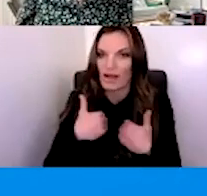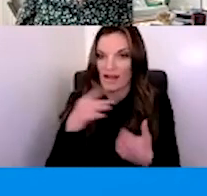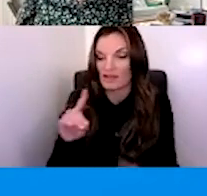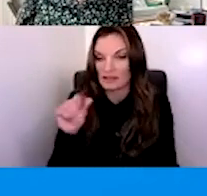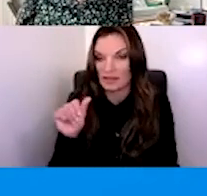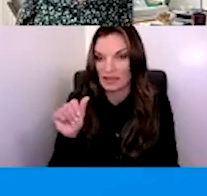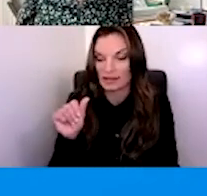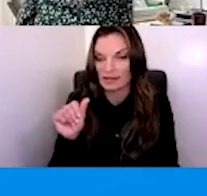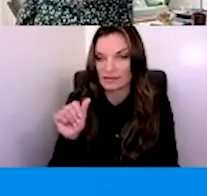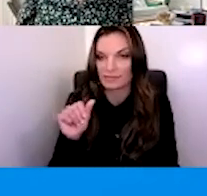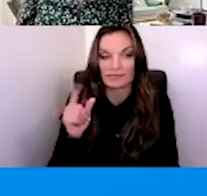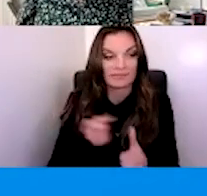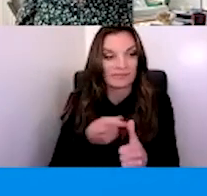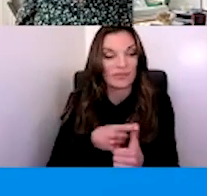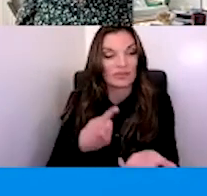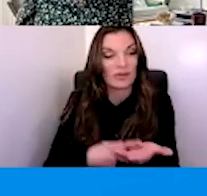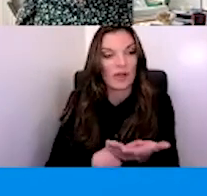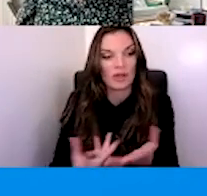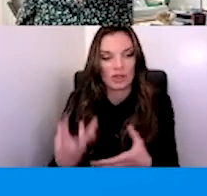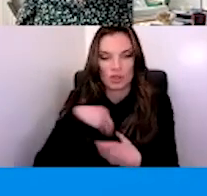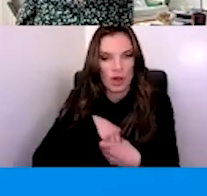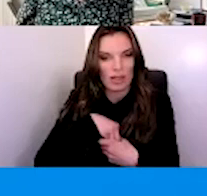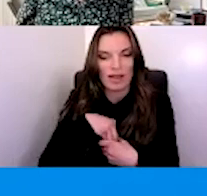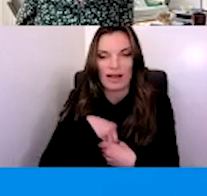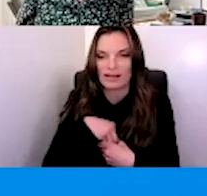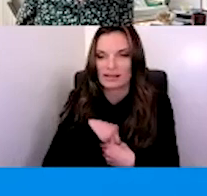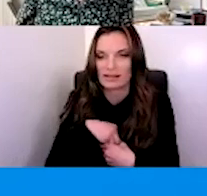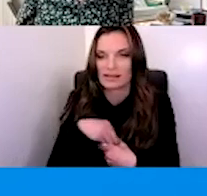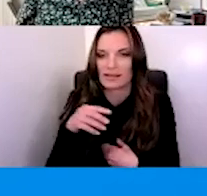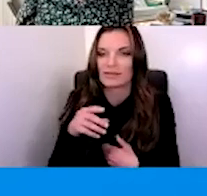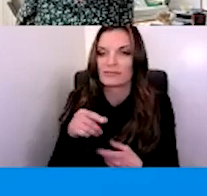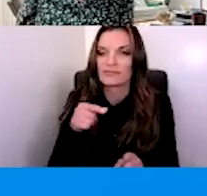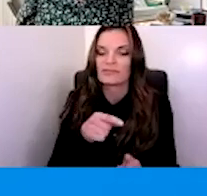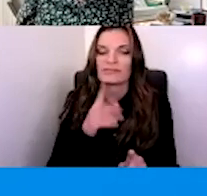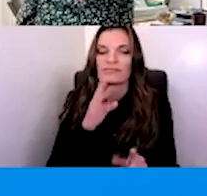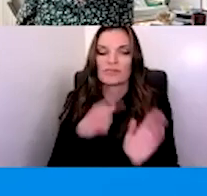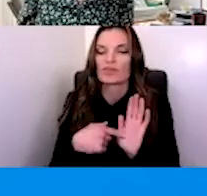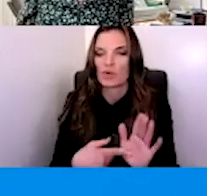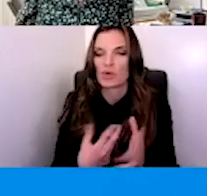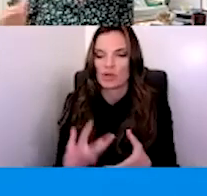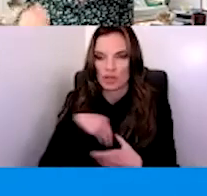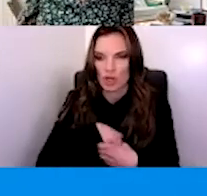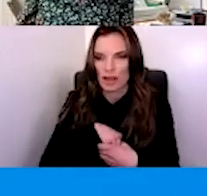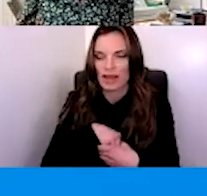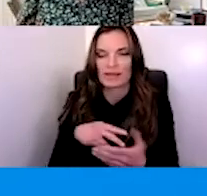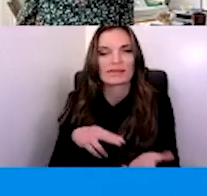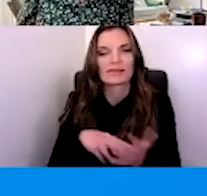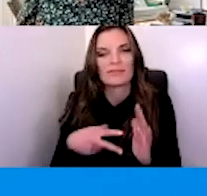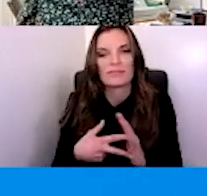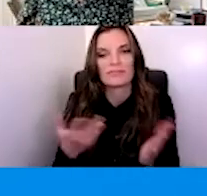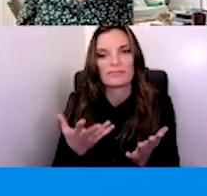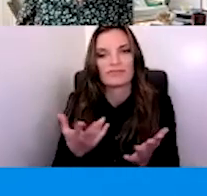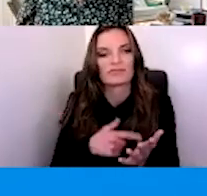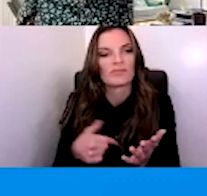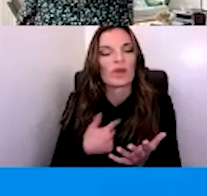is internalized ableism, and this just shows an individual in a wheelchair, because internalized ableism is when we take in